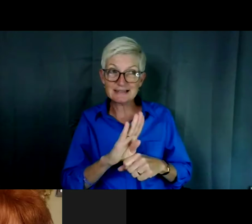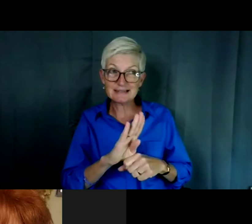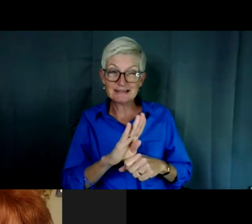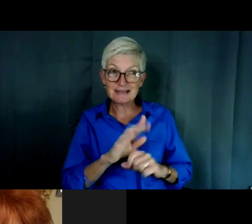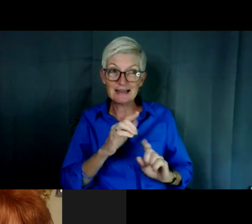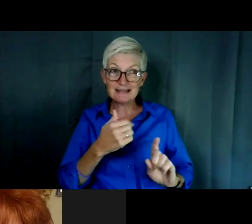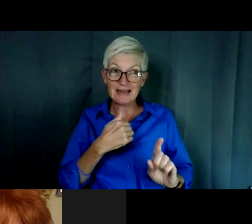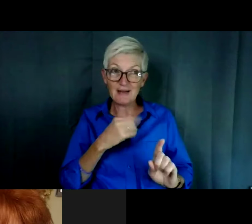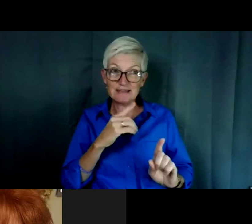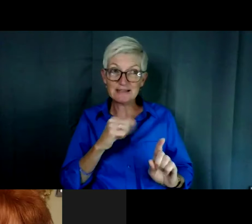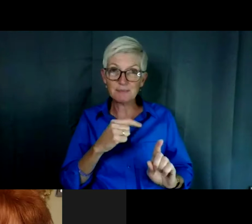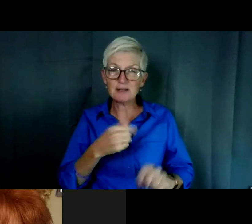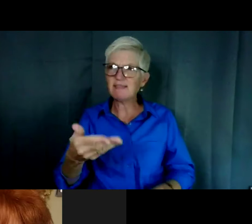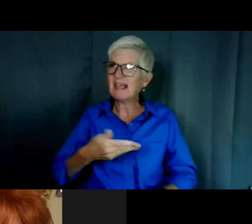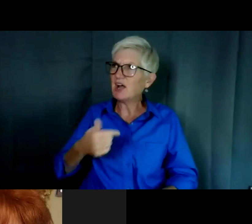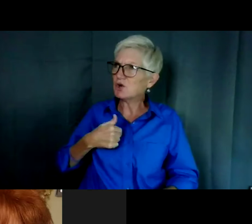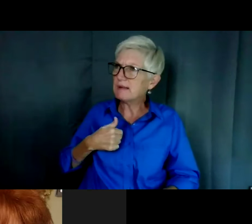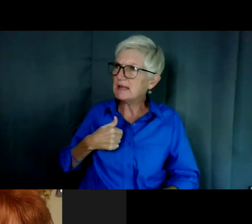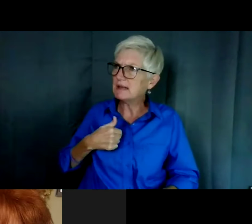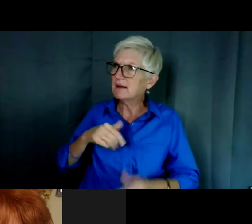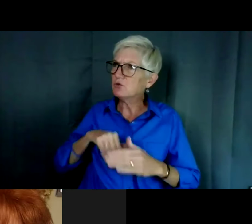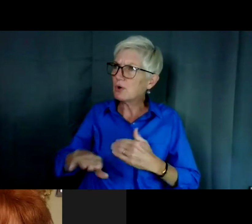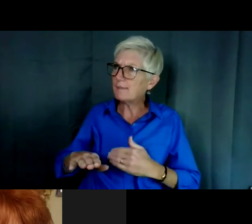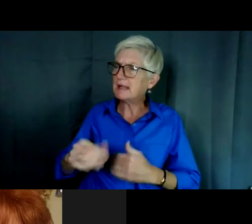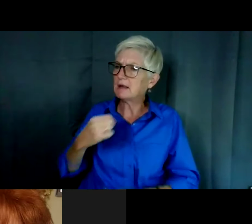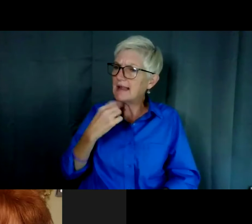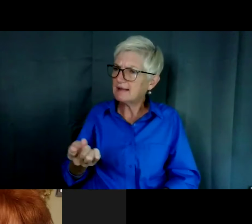to come in and tell them how to